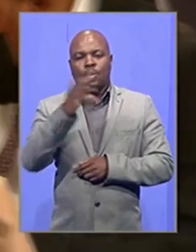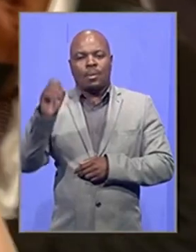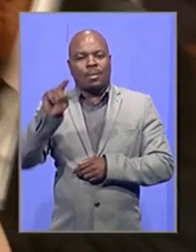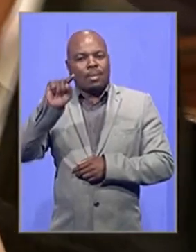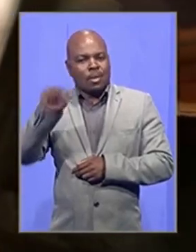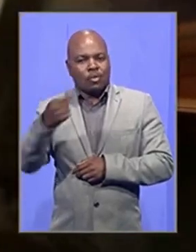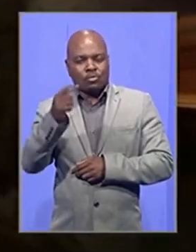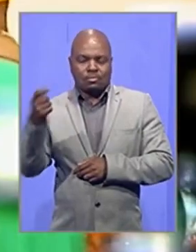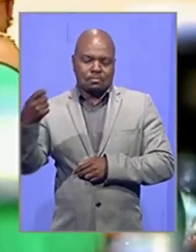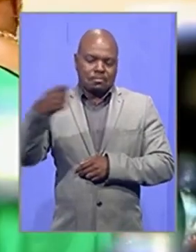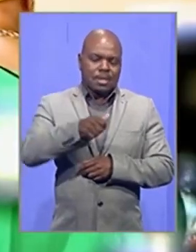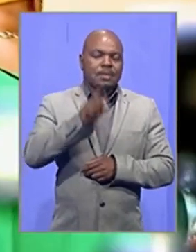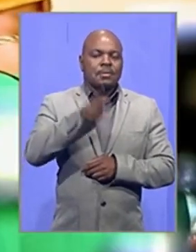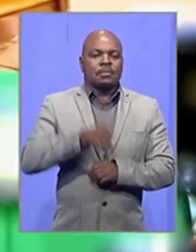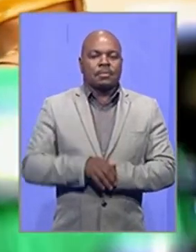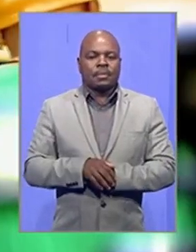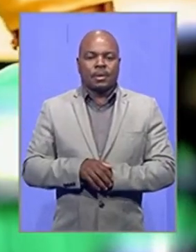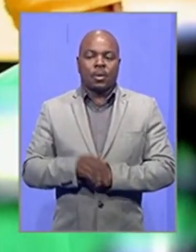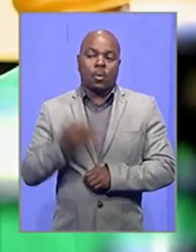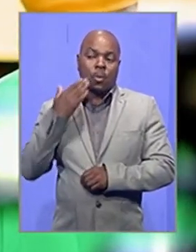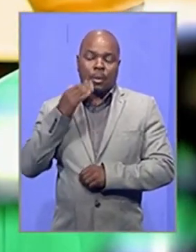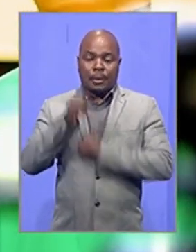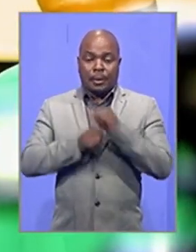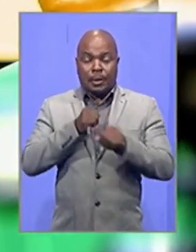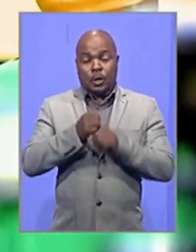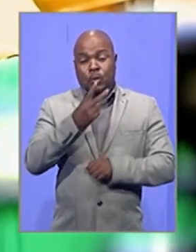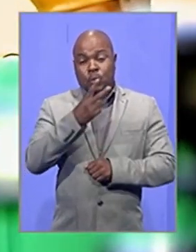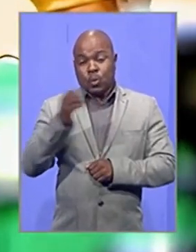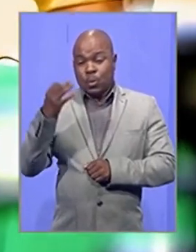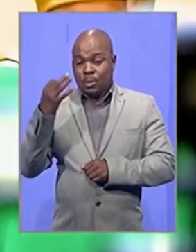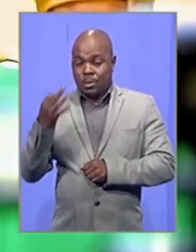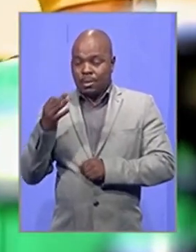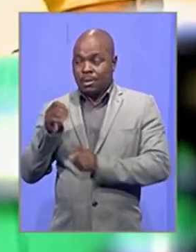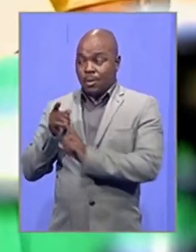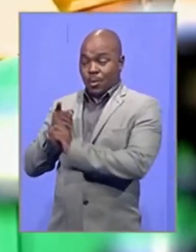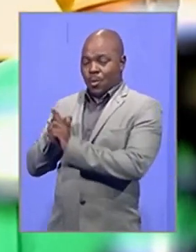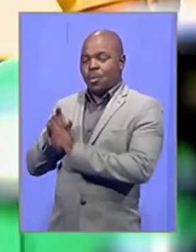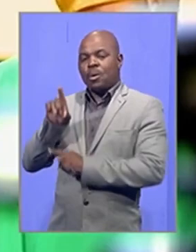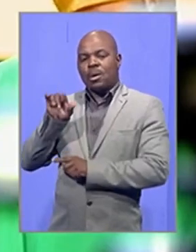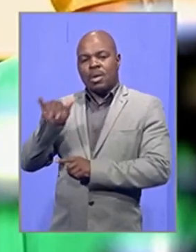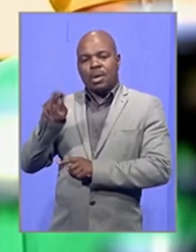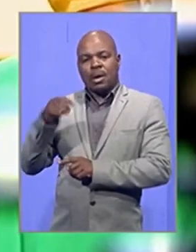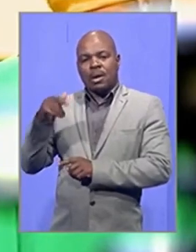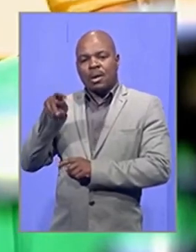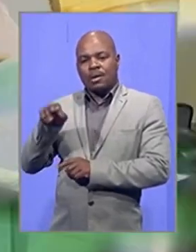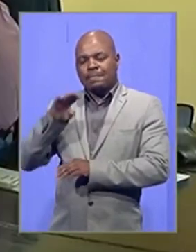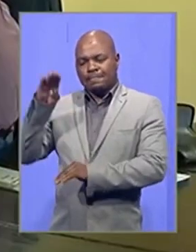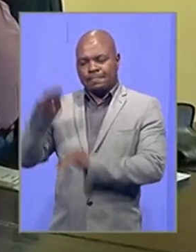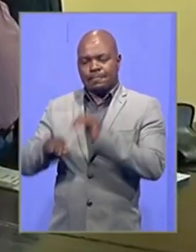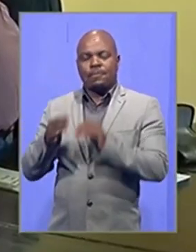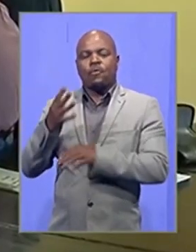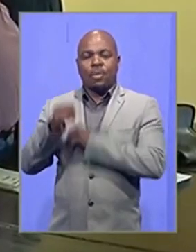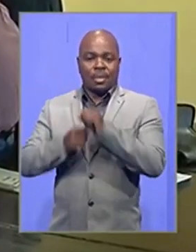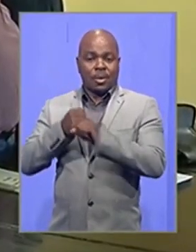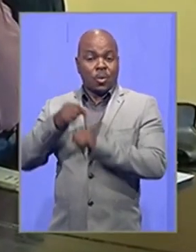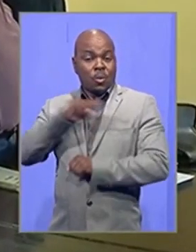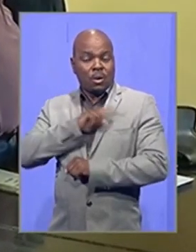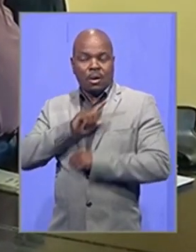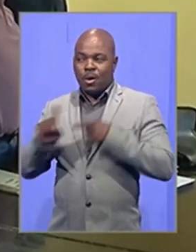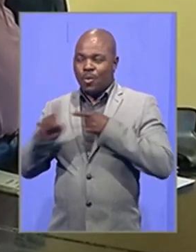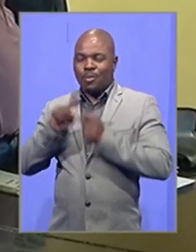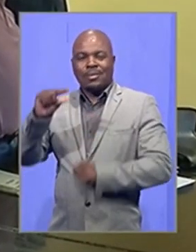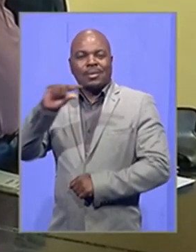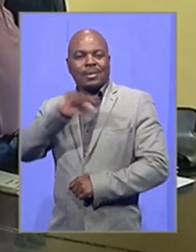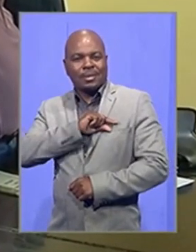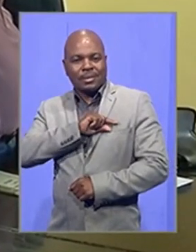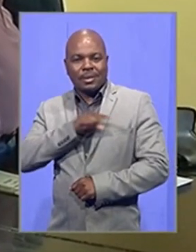di le makgolo a mabedi ka ketepedi tharo Yengeni o ne a tlholelwa dingwaga di le nne kwa kgolegelong moraga go bonwa molato wa bosenyi